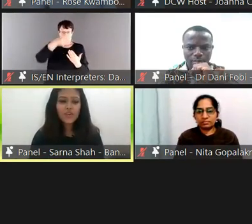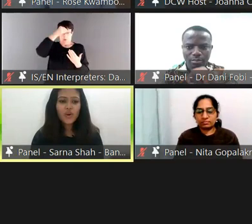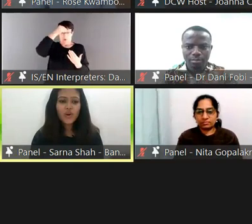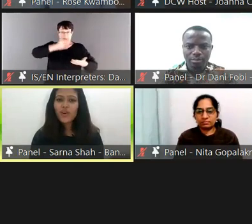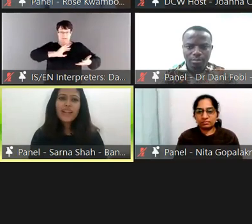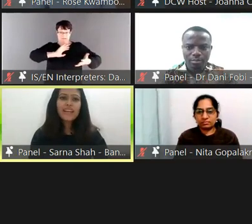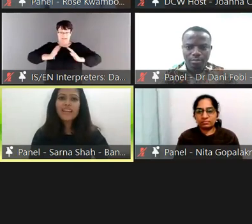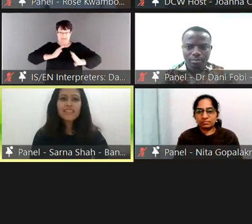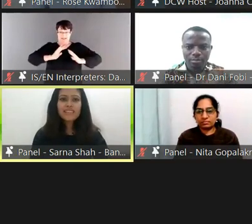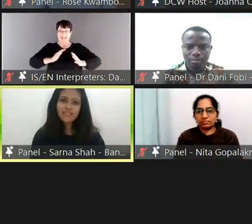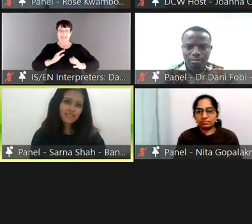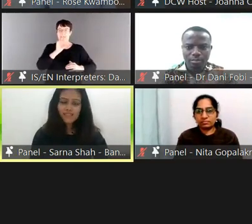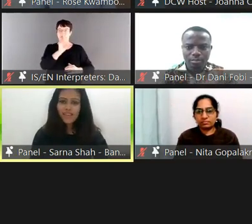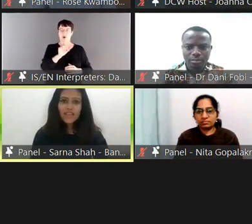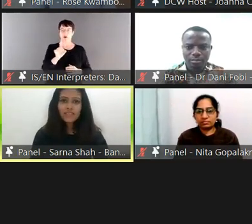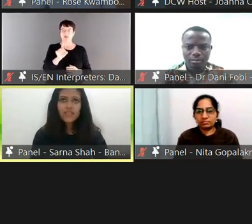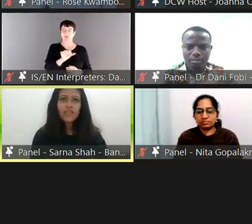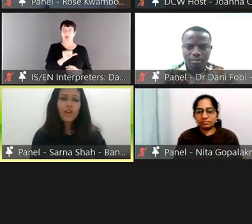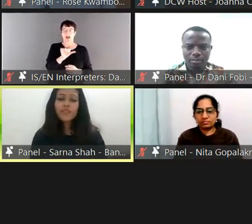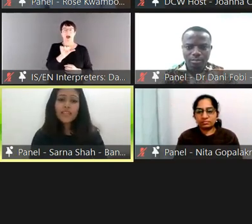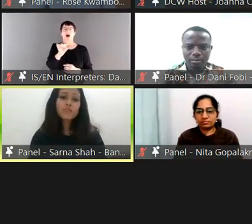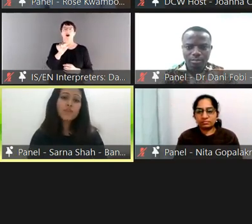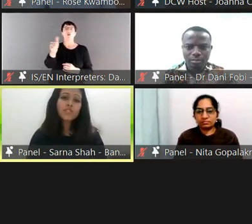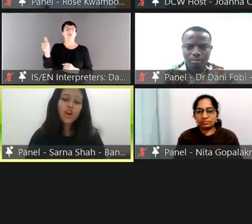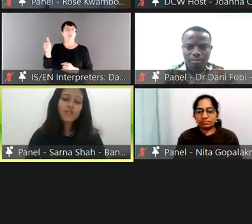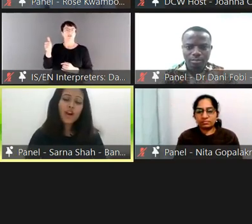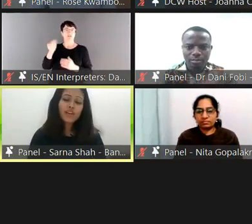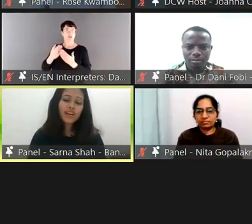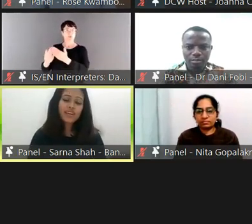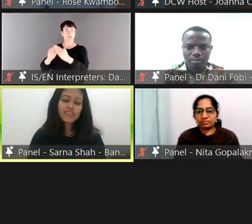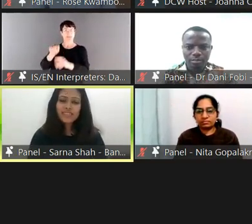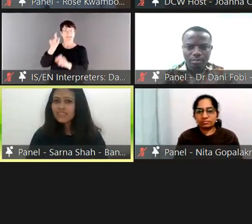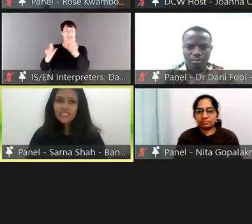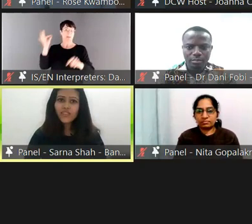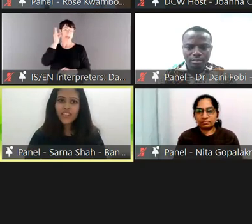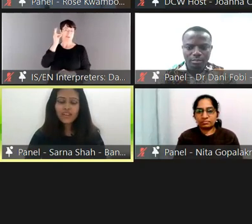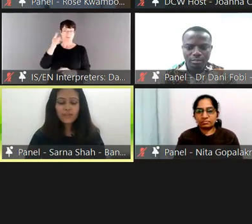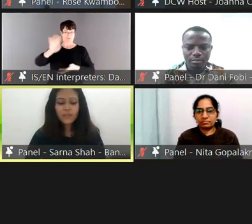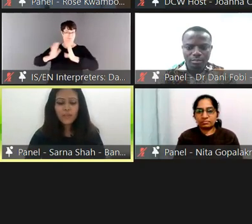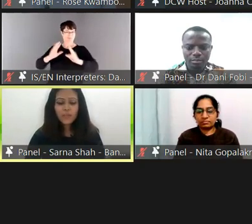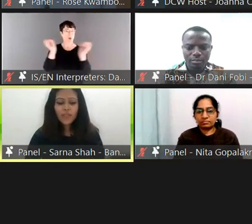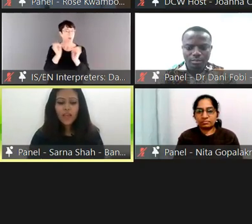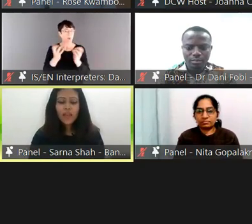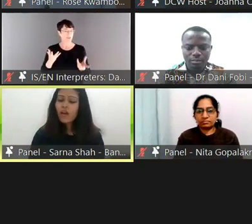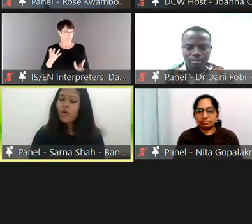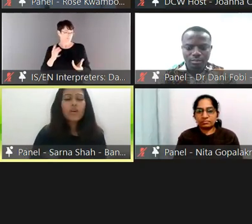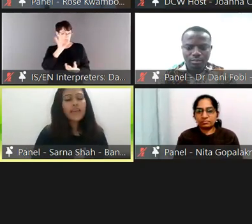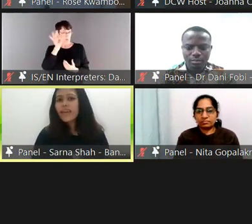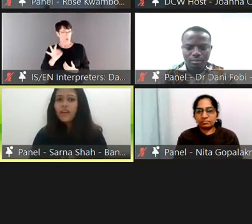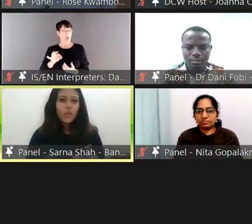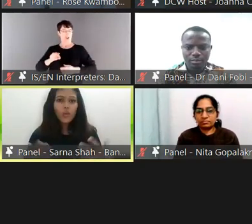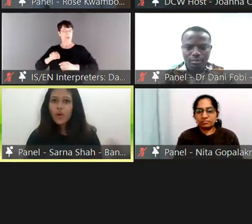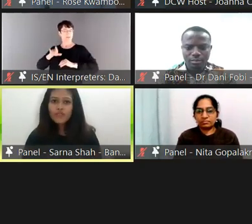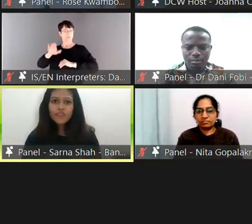language, so let us develop these skills of our children.